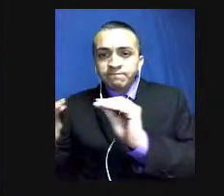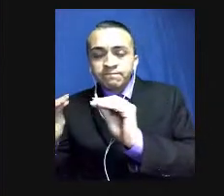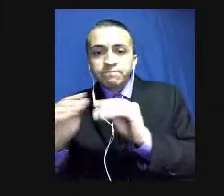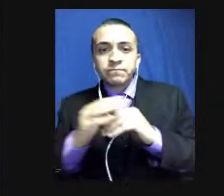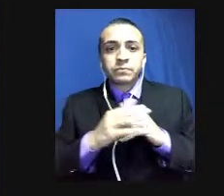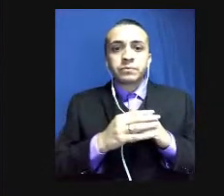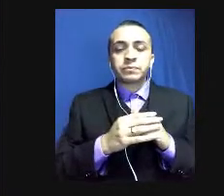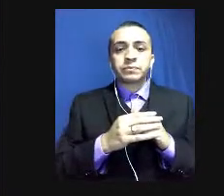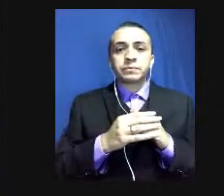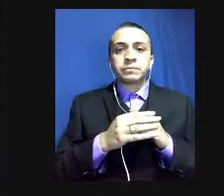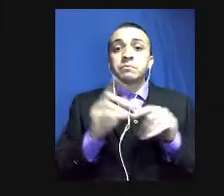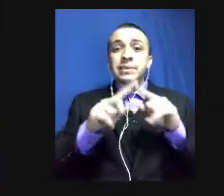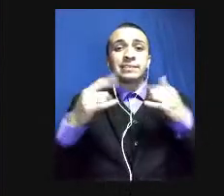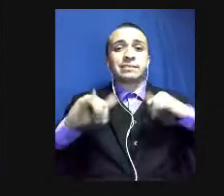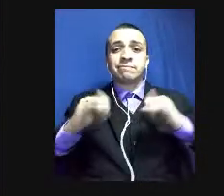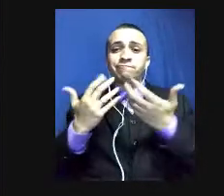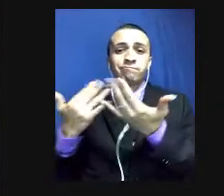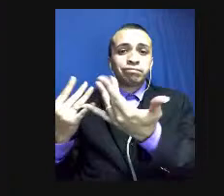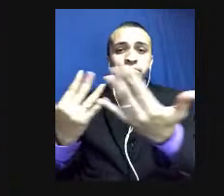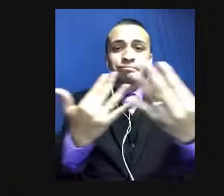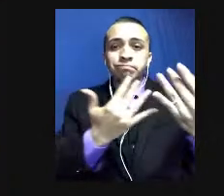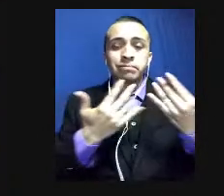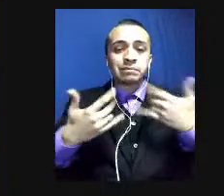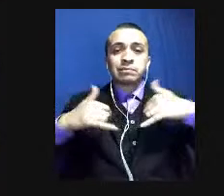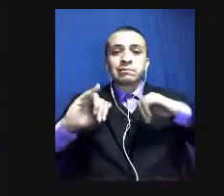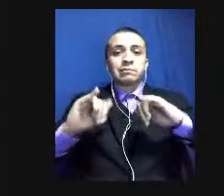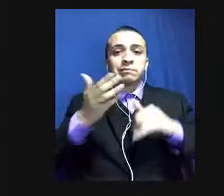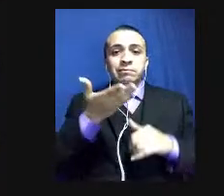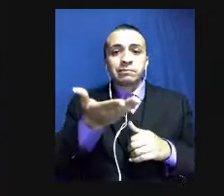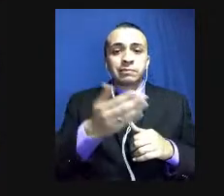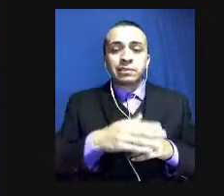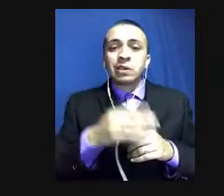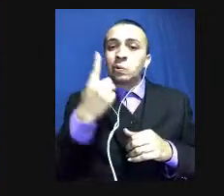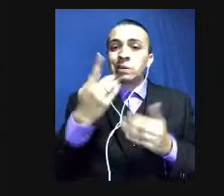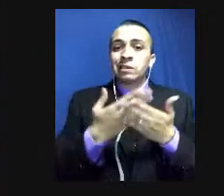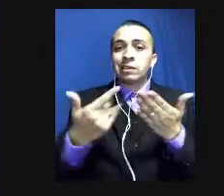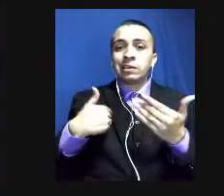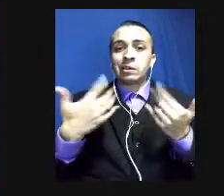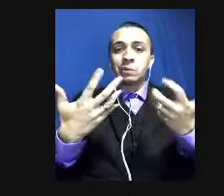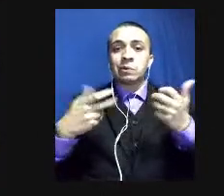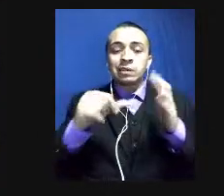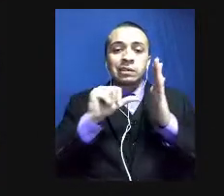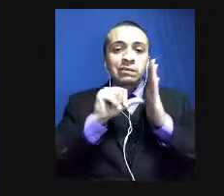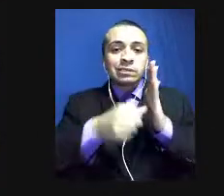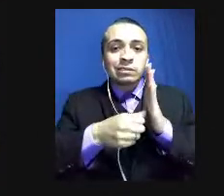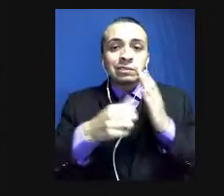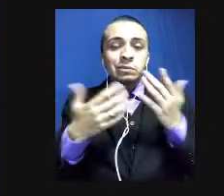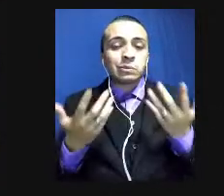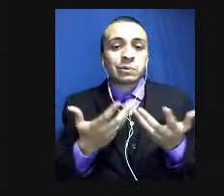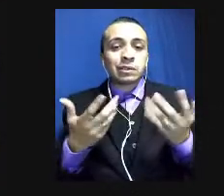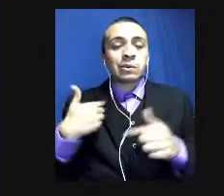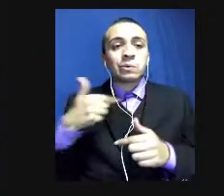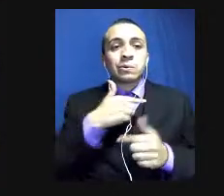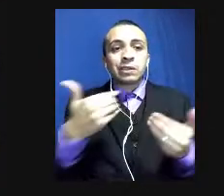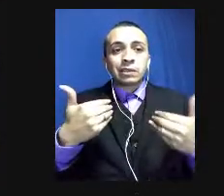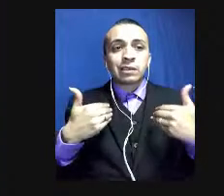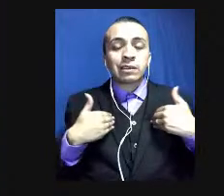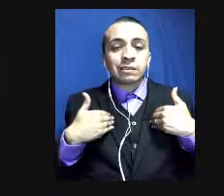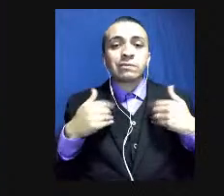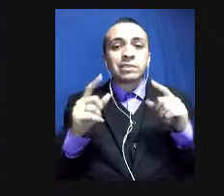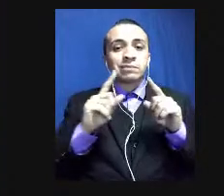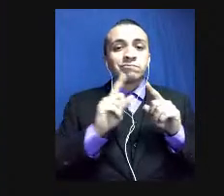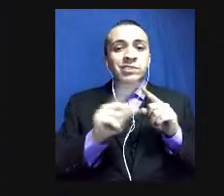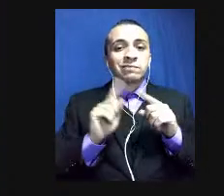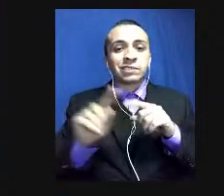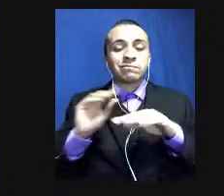what we're seeing on the ground. So. One of the things I just want to emphasize is that we have a combination of